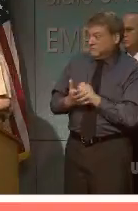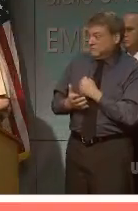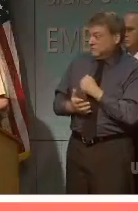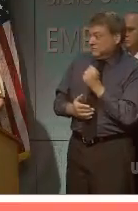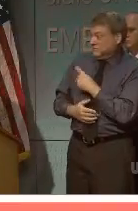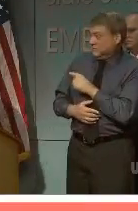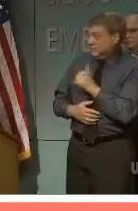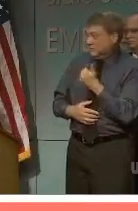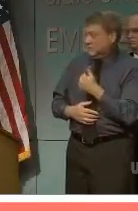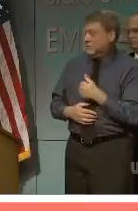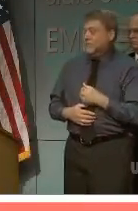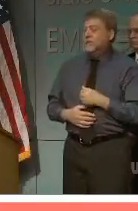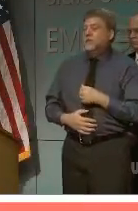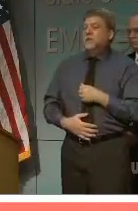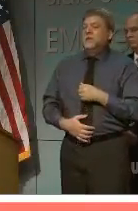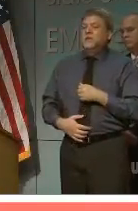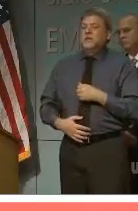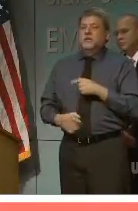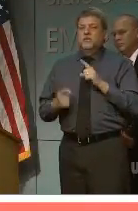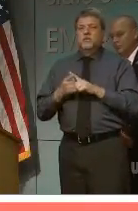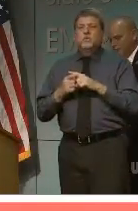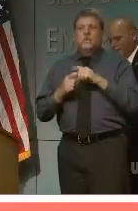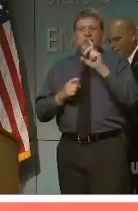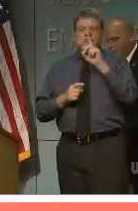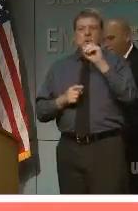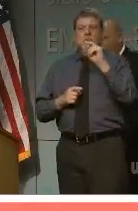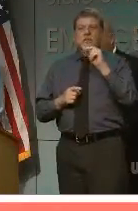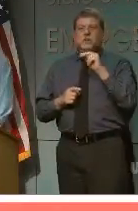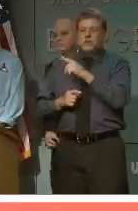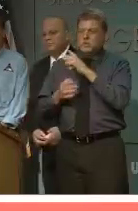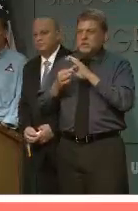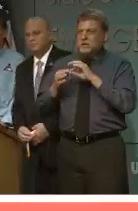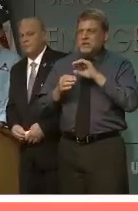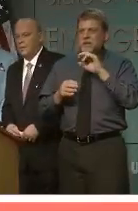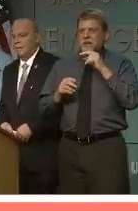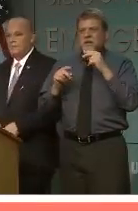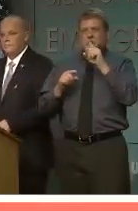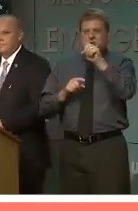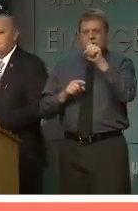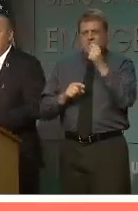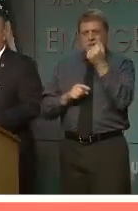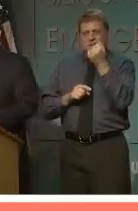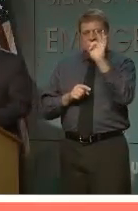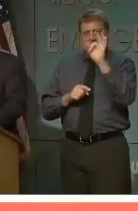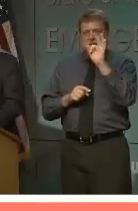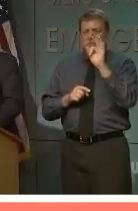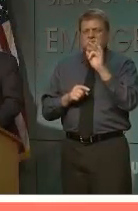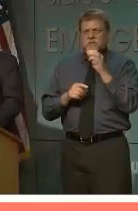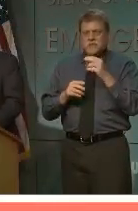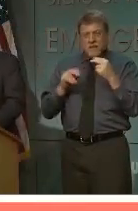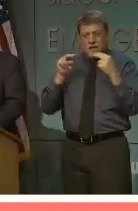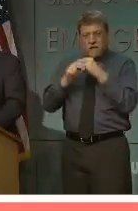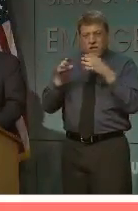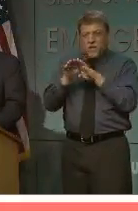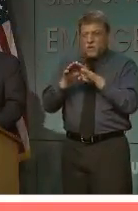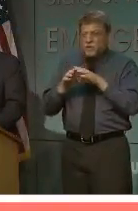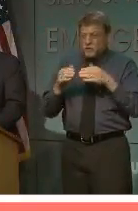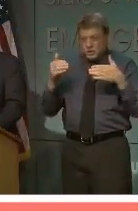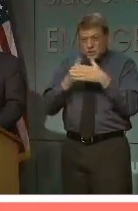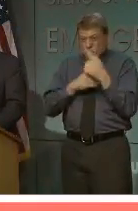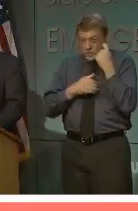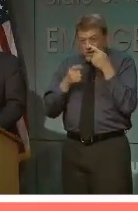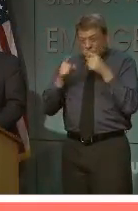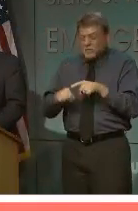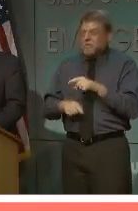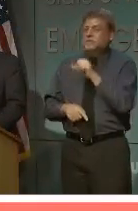other question. Secretary Trogdon, the 119 you mentioned, is that new roads that are affected? That's correct.